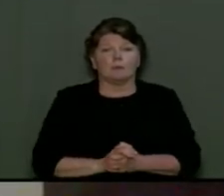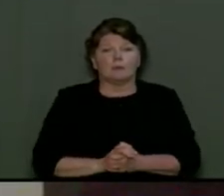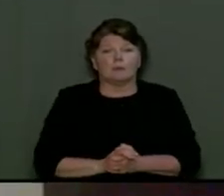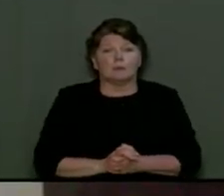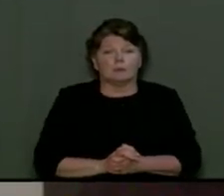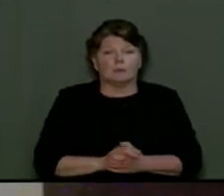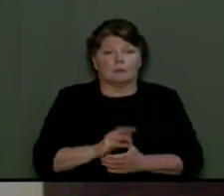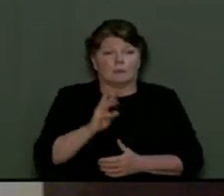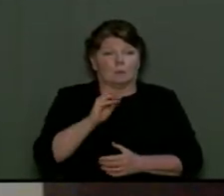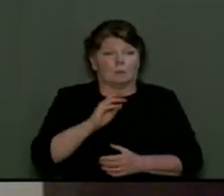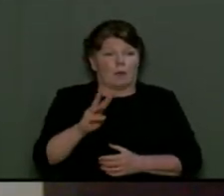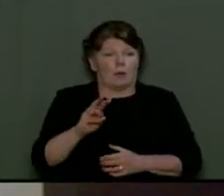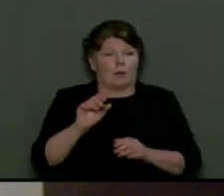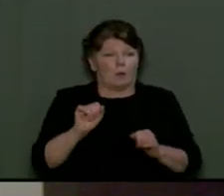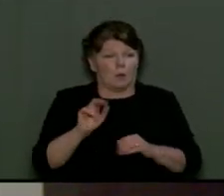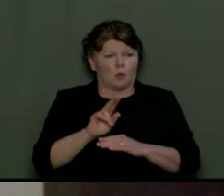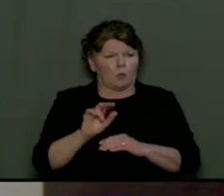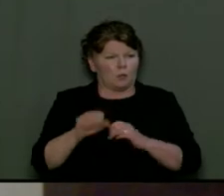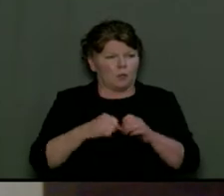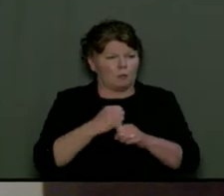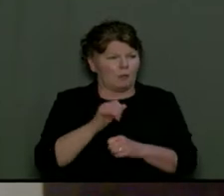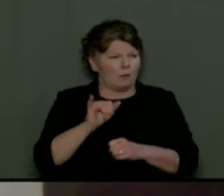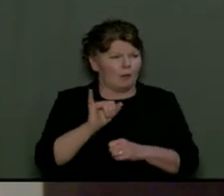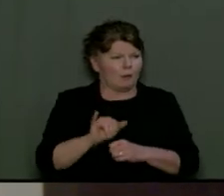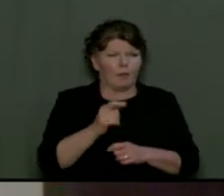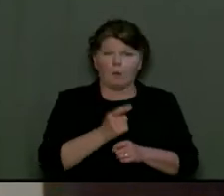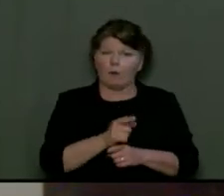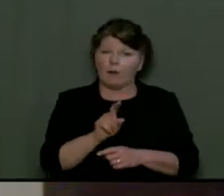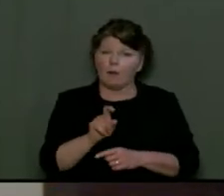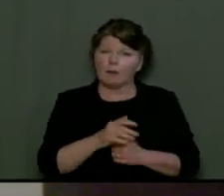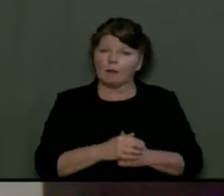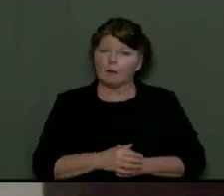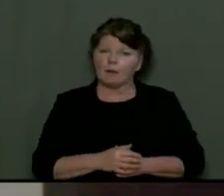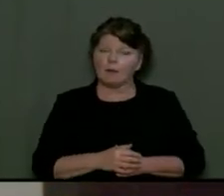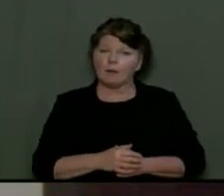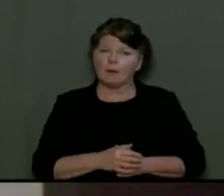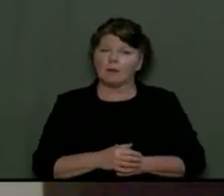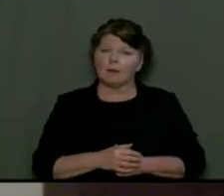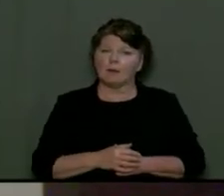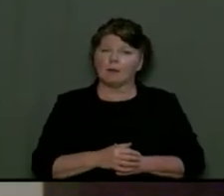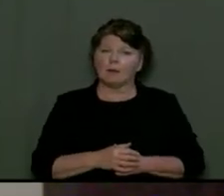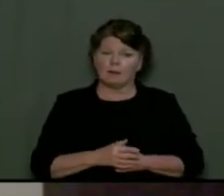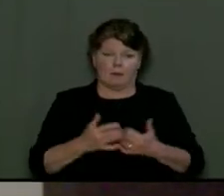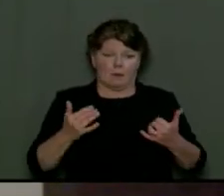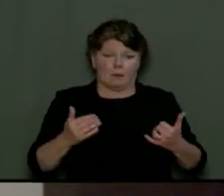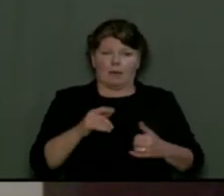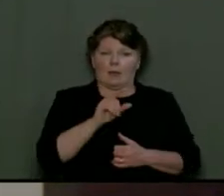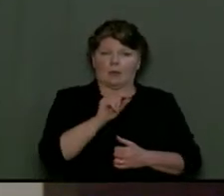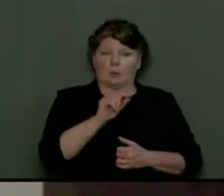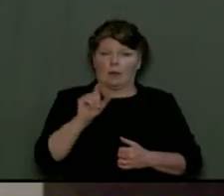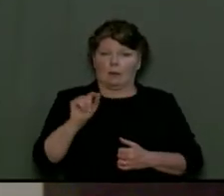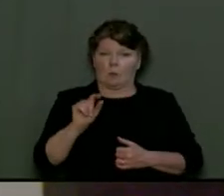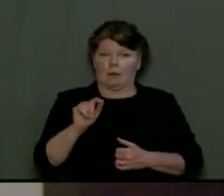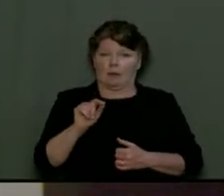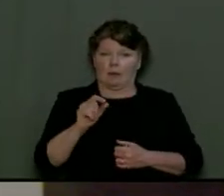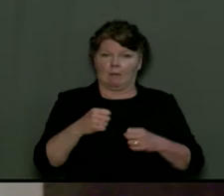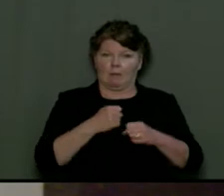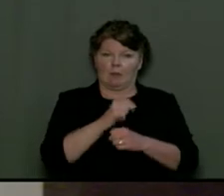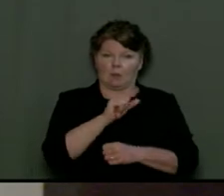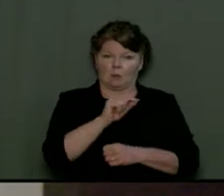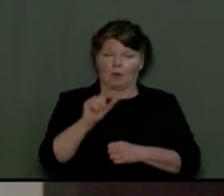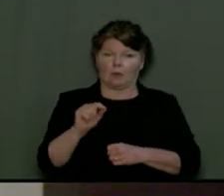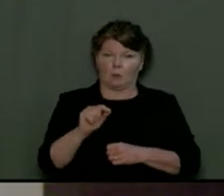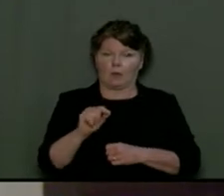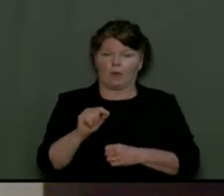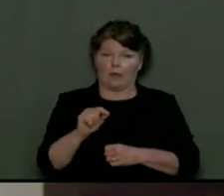Boy, we could use a year like that, couldn't we? We're halfway through the year 2020, and it's been